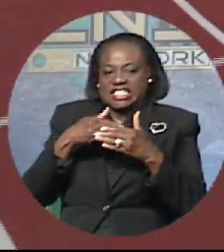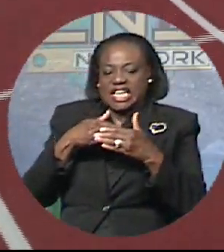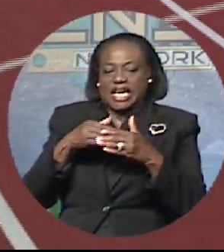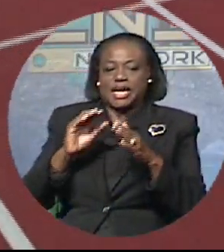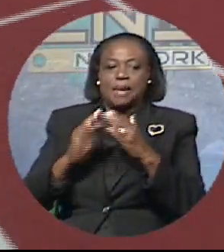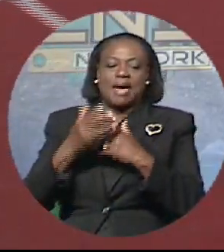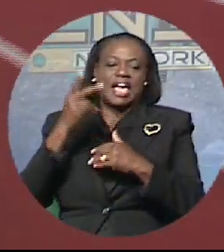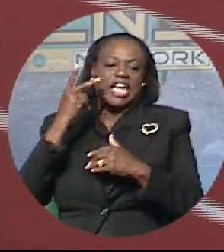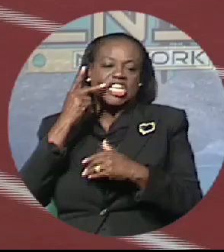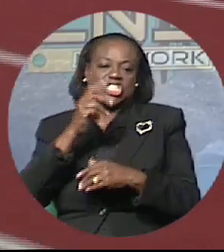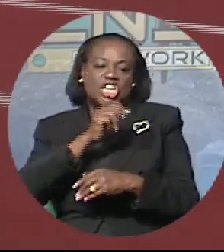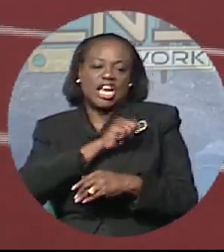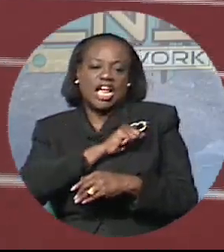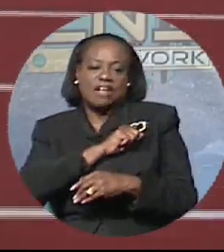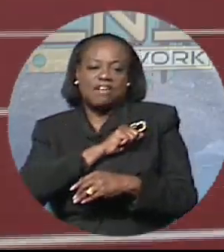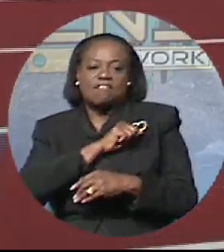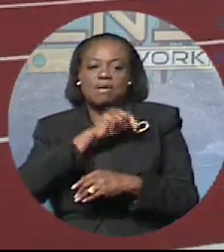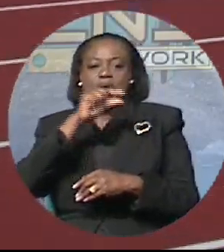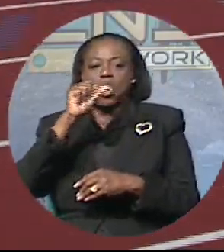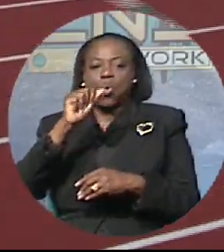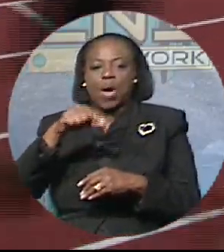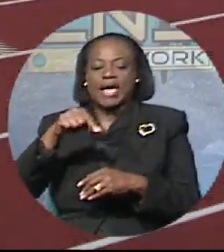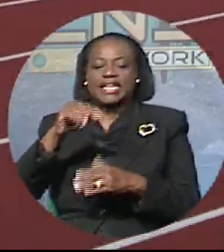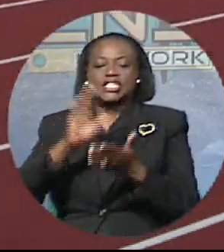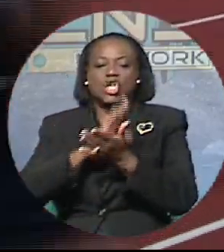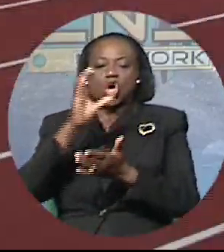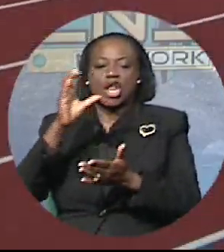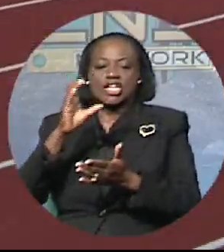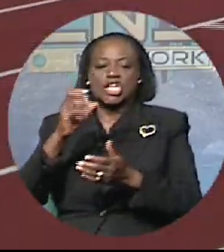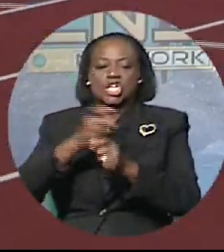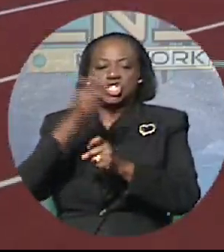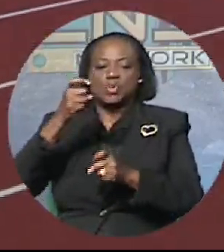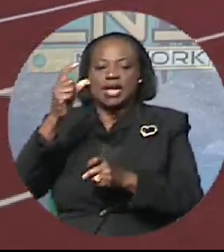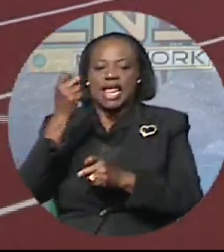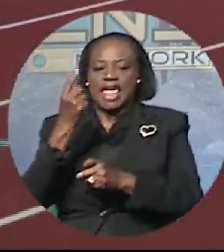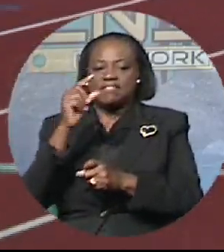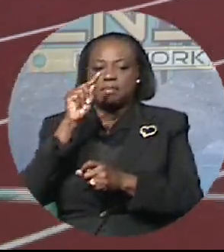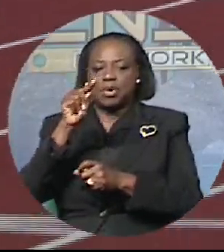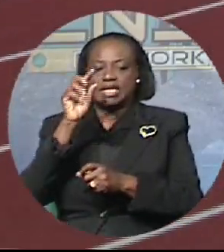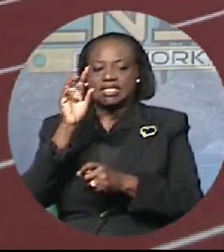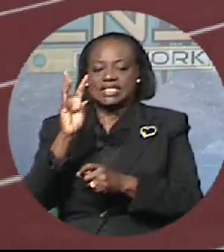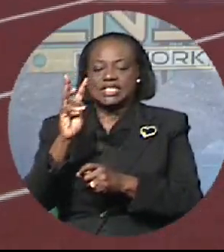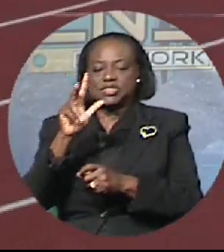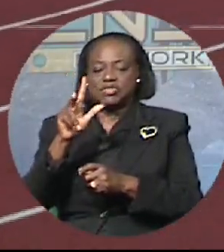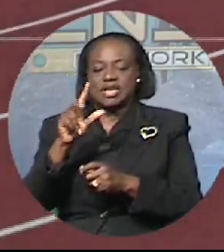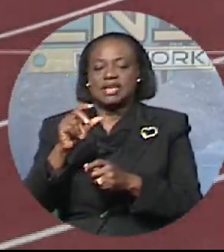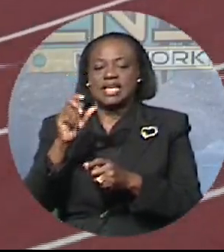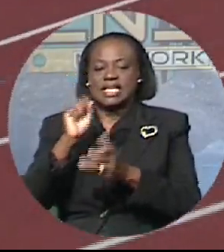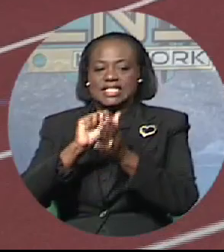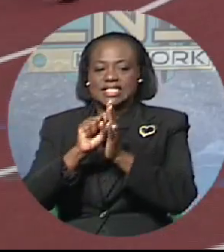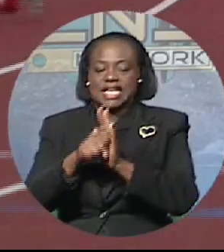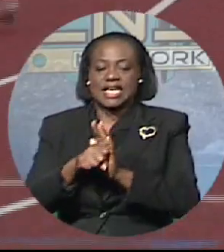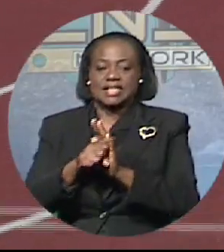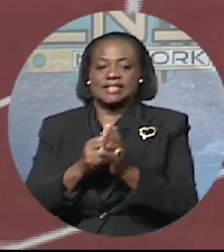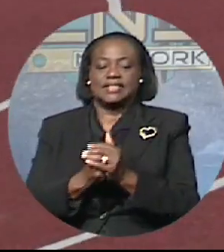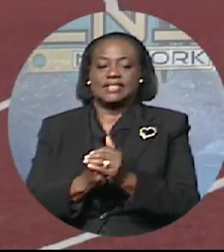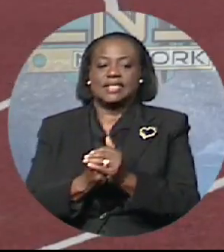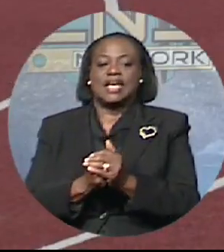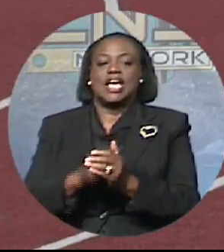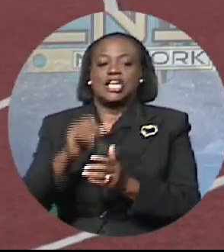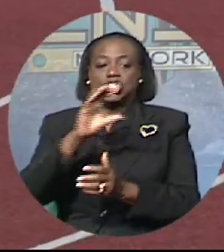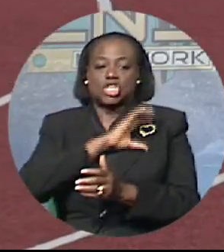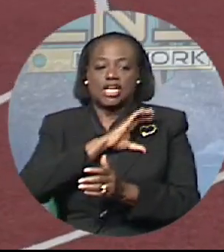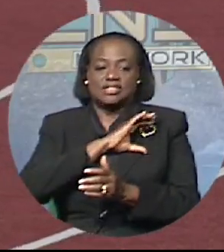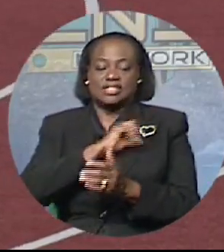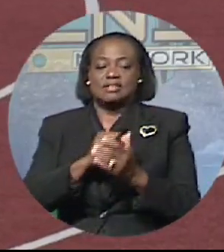ace Carnesha Cox. Carnesha won the event in 11.63 seconds. Charlton settled for second in